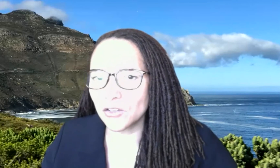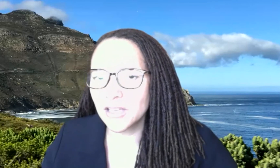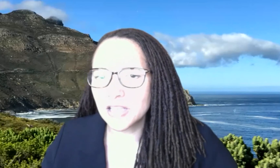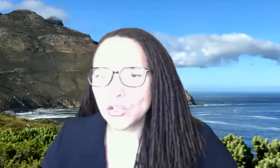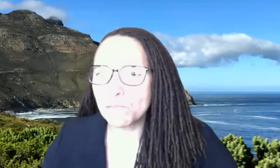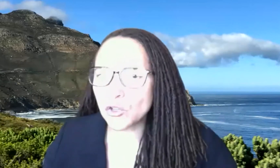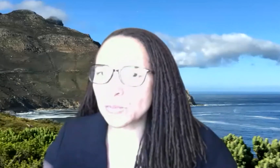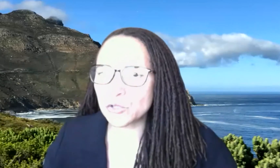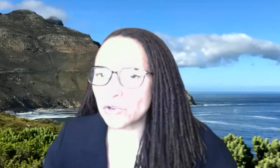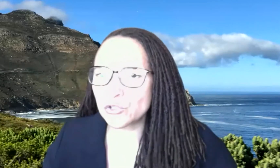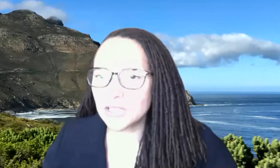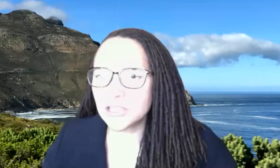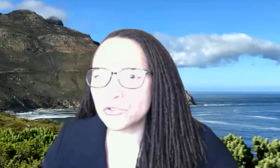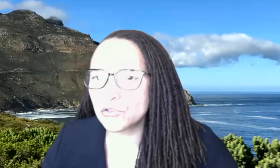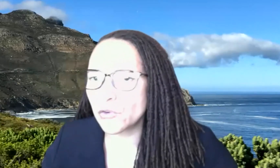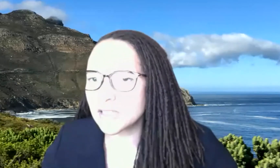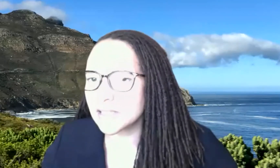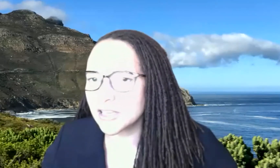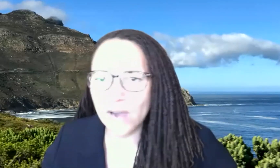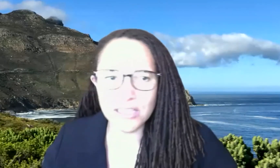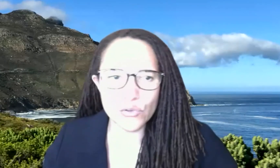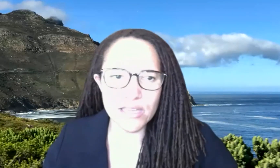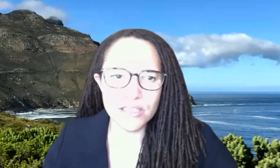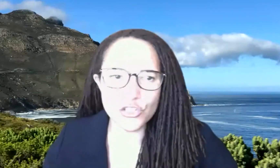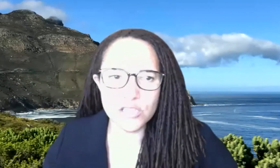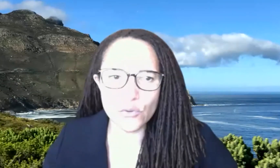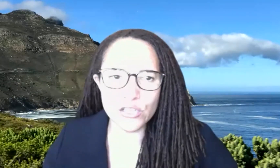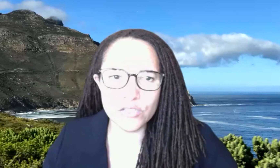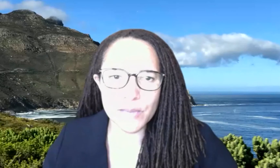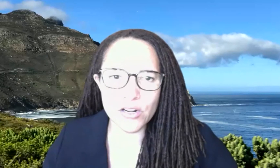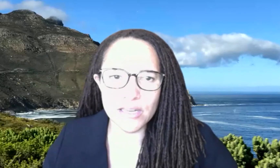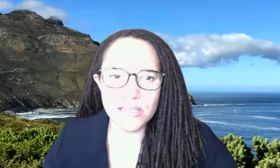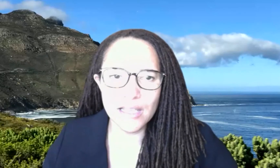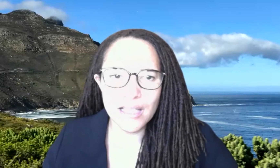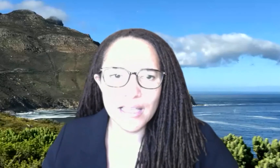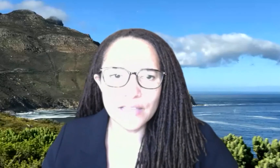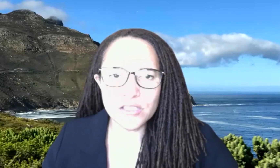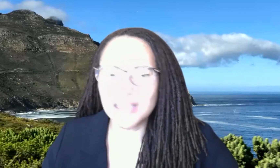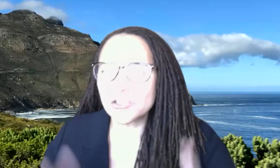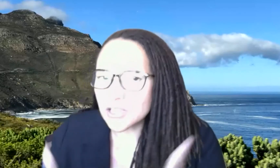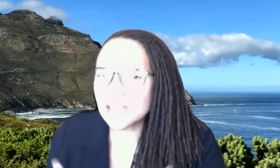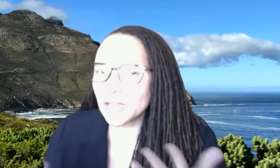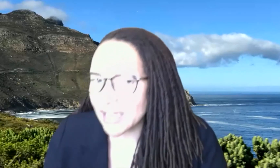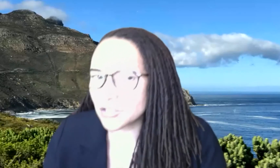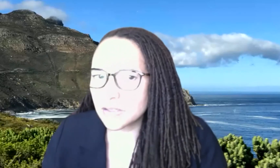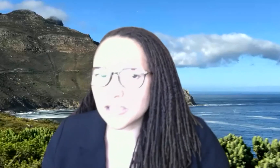health. So multiple structural institutional forces interact to create conditions for racial disparities. And these are